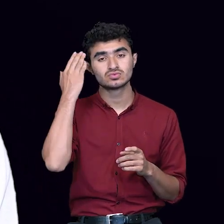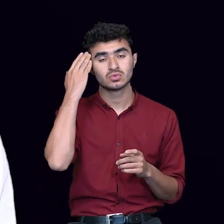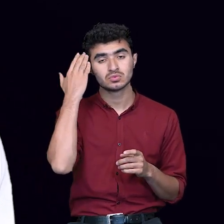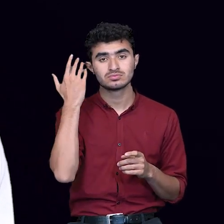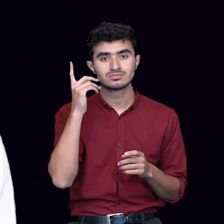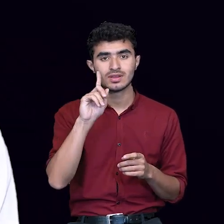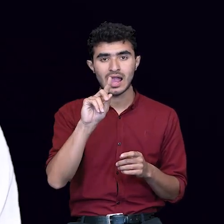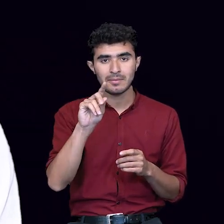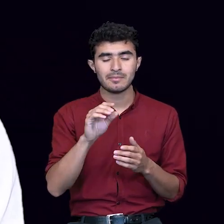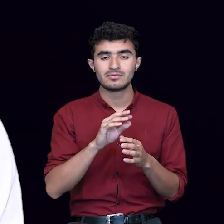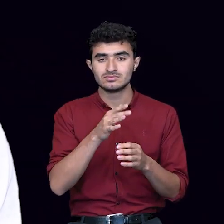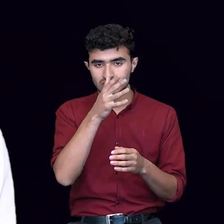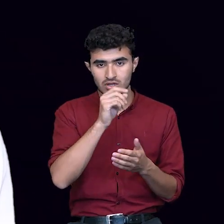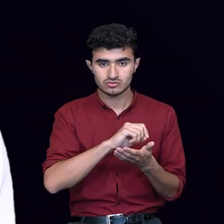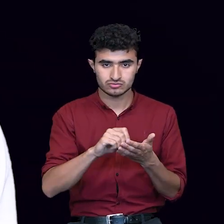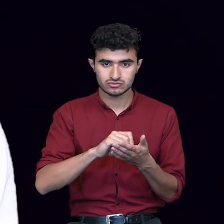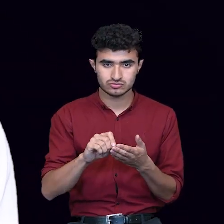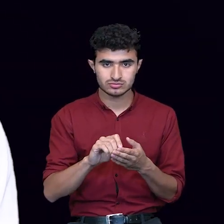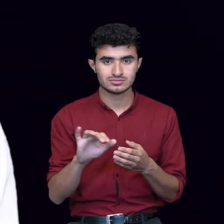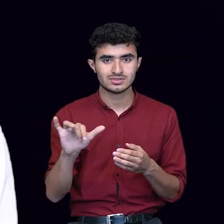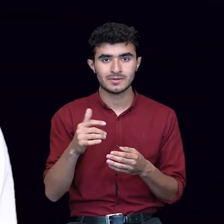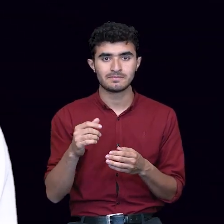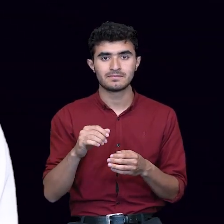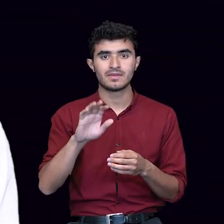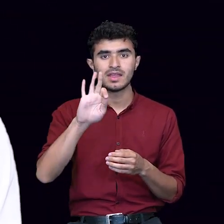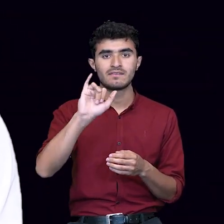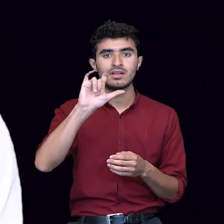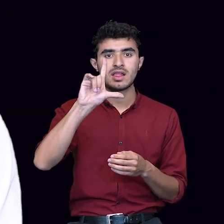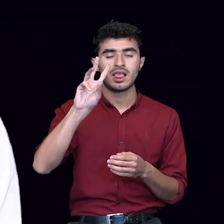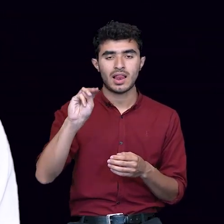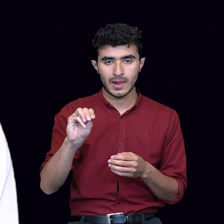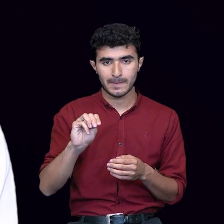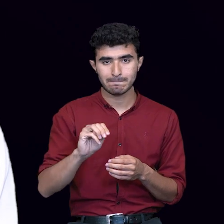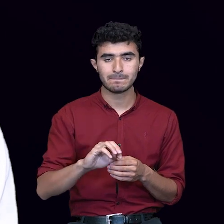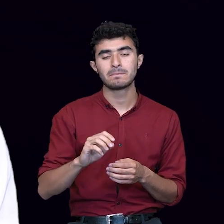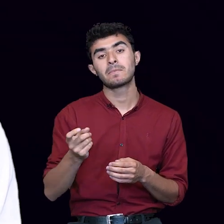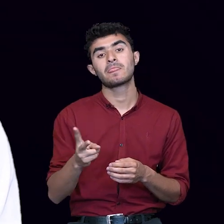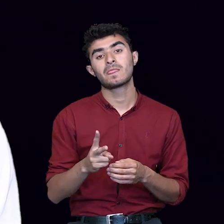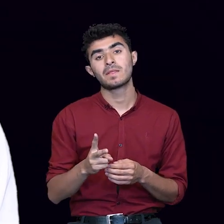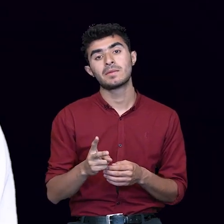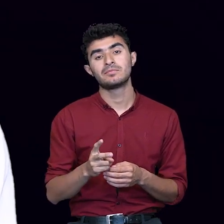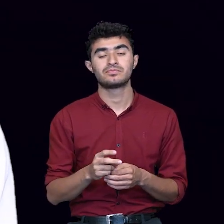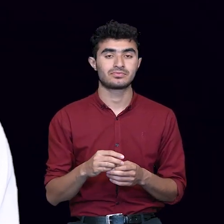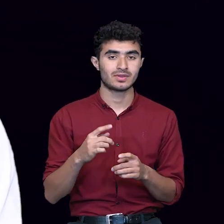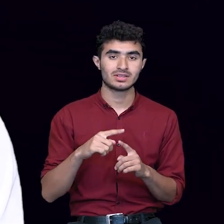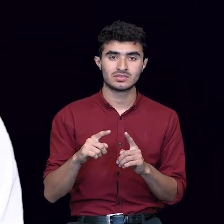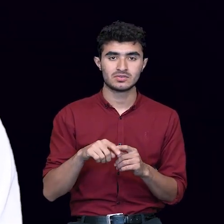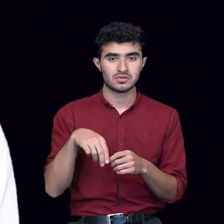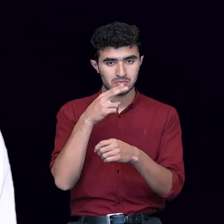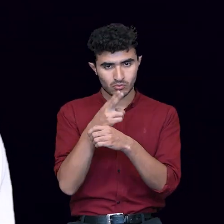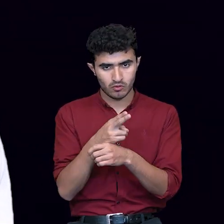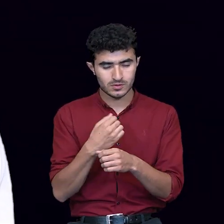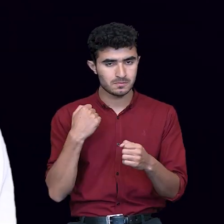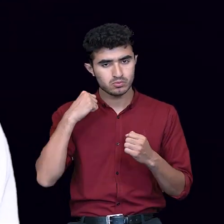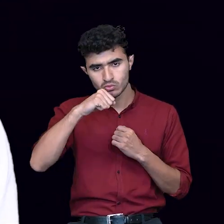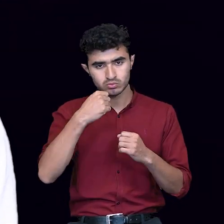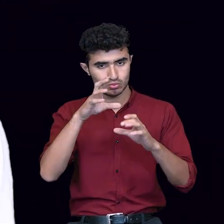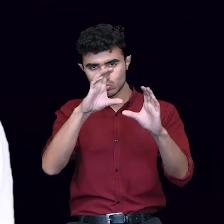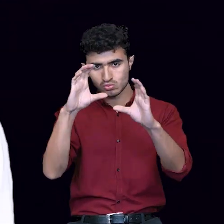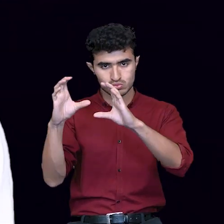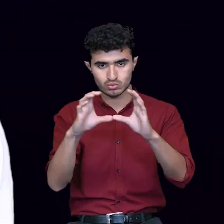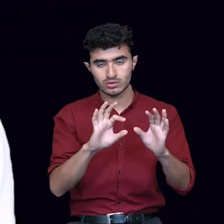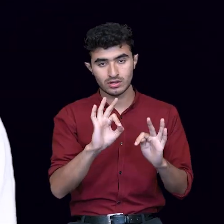films have over their audience if they're made well. Even if they're made poorly, so there are some aspects of films, the writing,